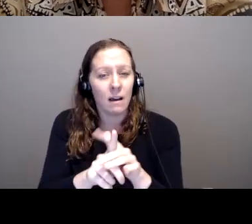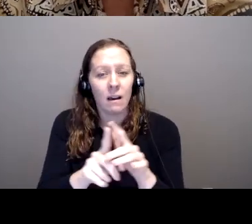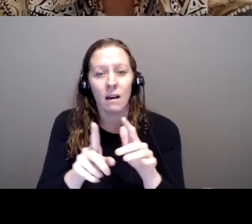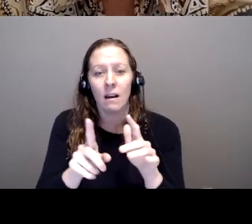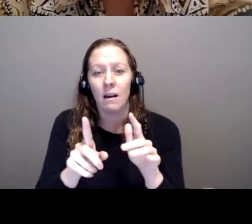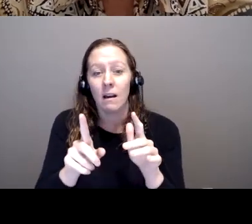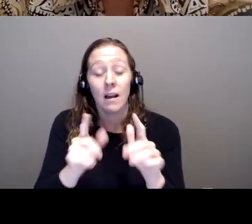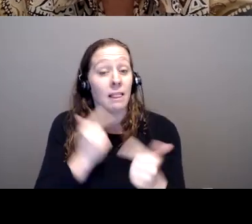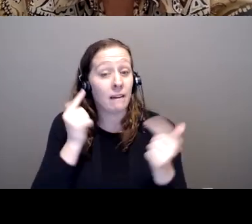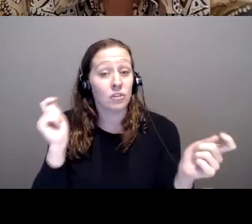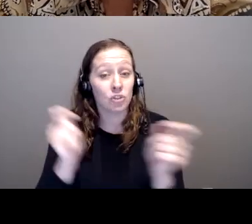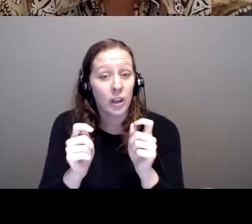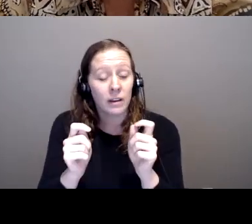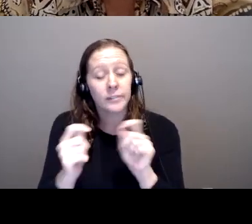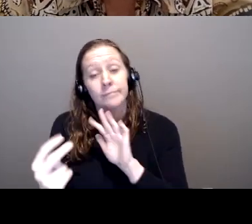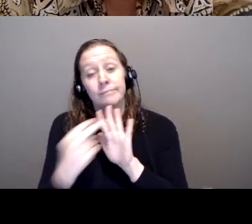does change for them.